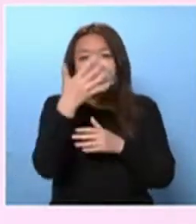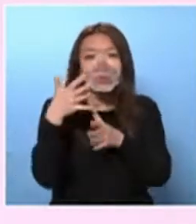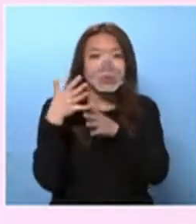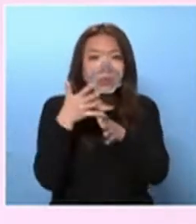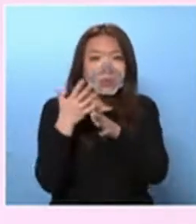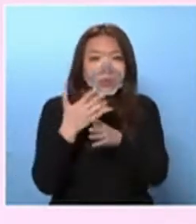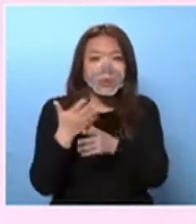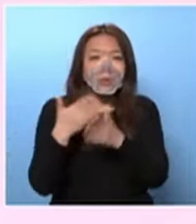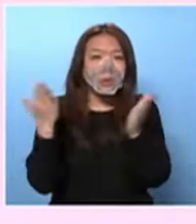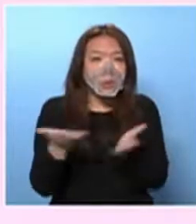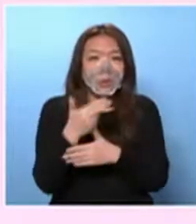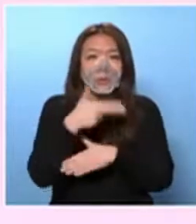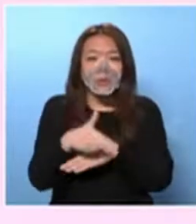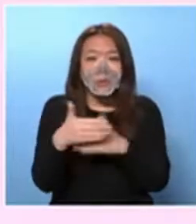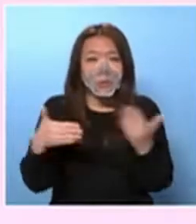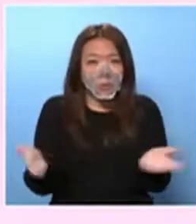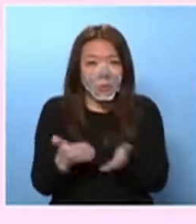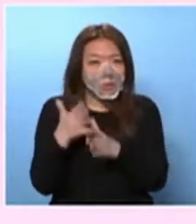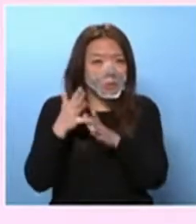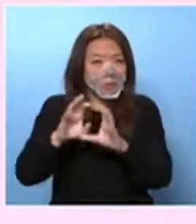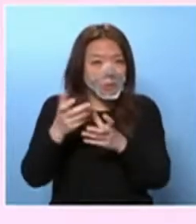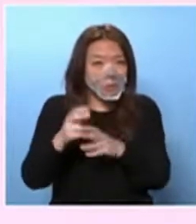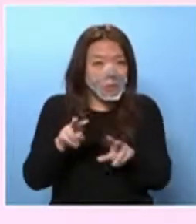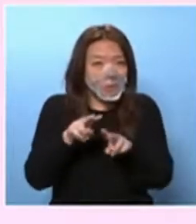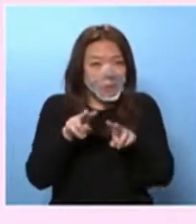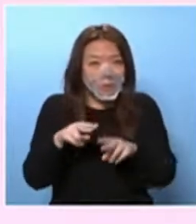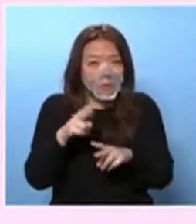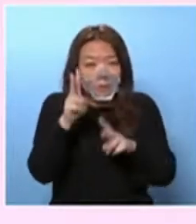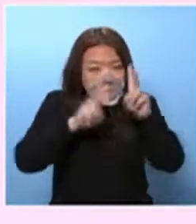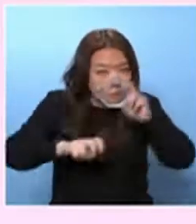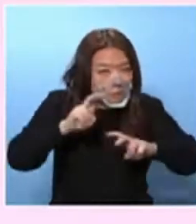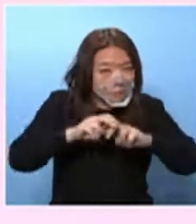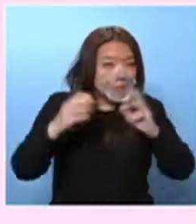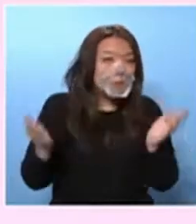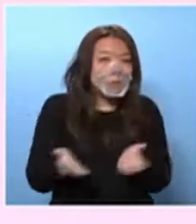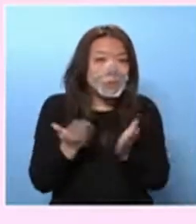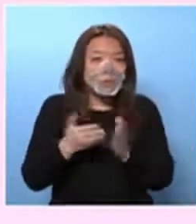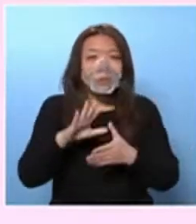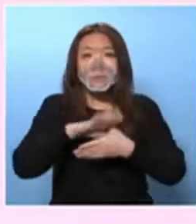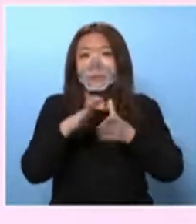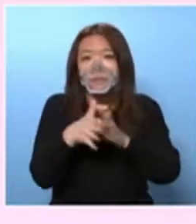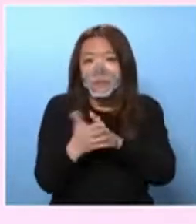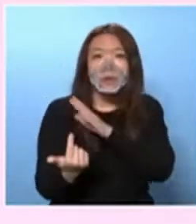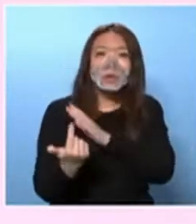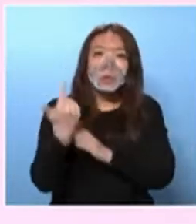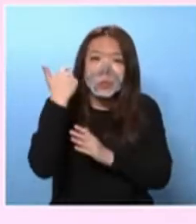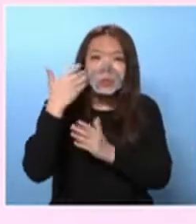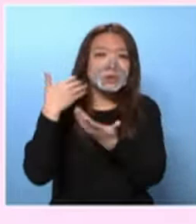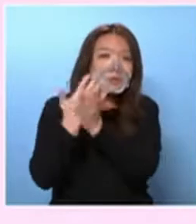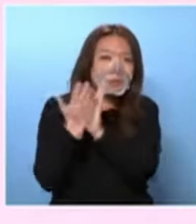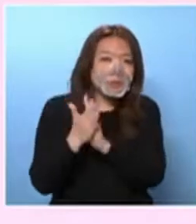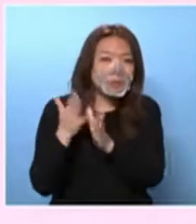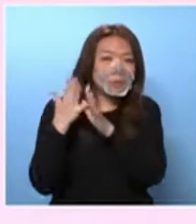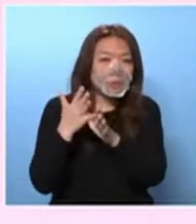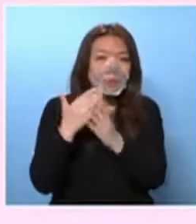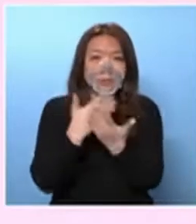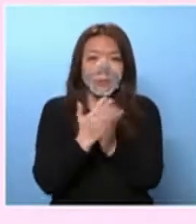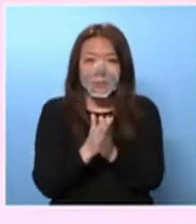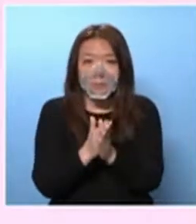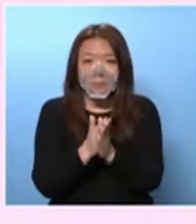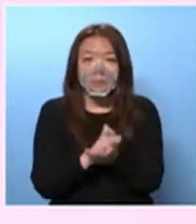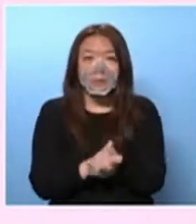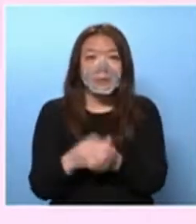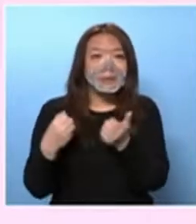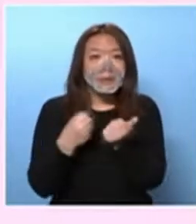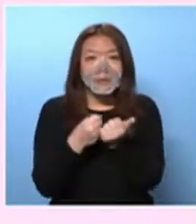million will be used to implement a 3-year scheme entitled Cultural and Heritage Sites Local Tour Incentive Scheme. The scheme aims at providing incentives